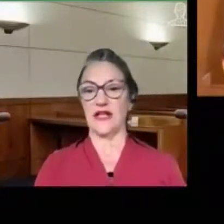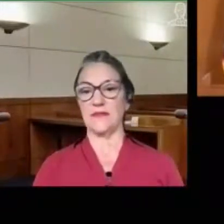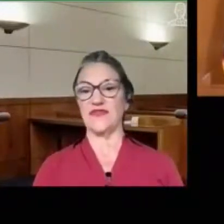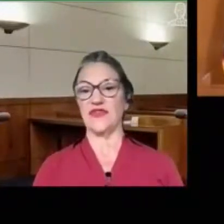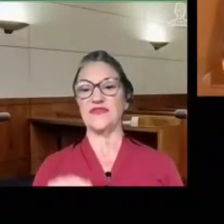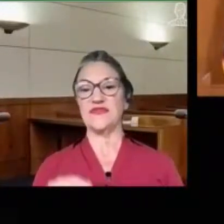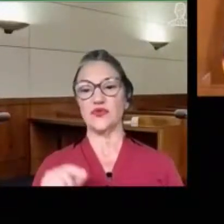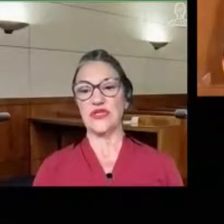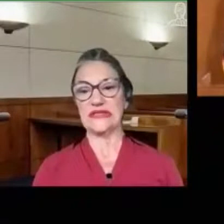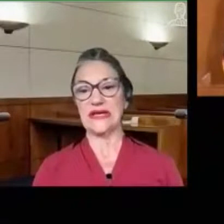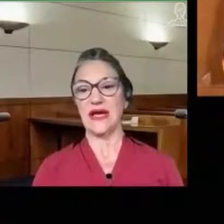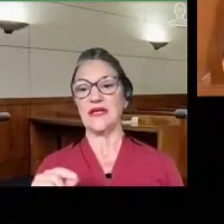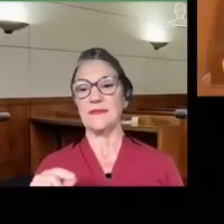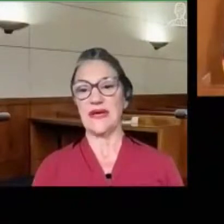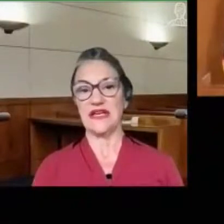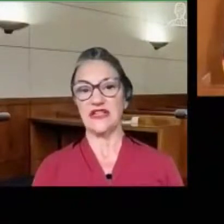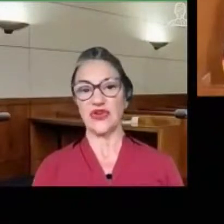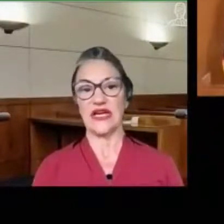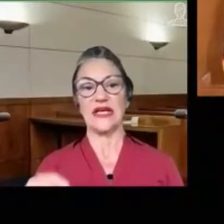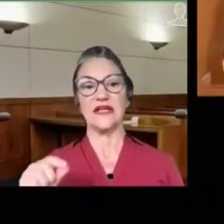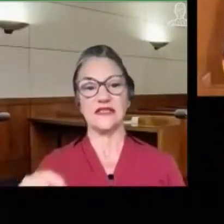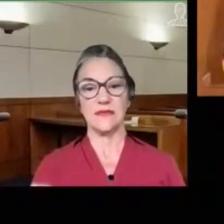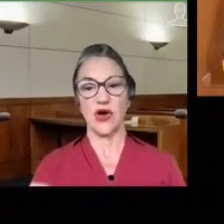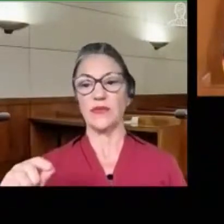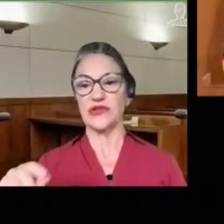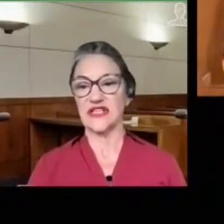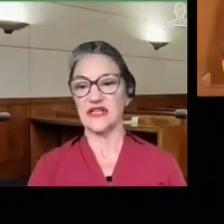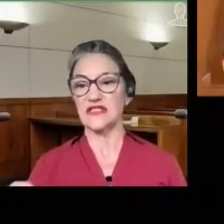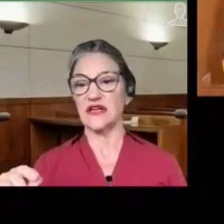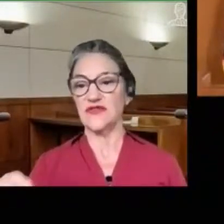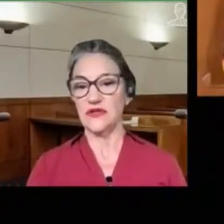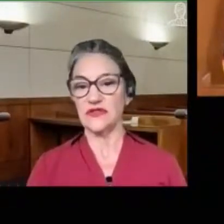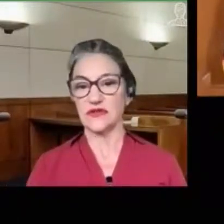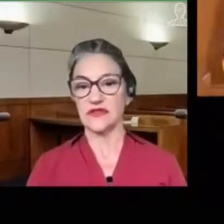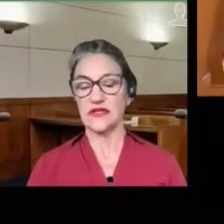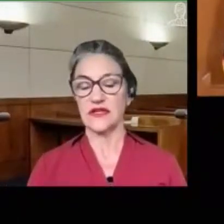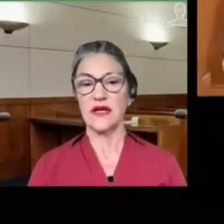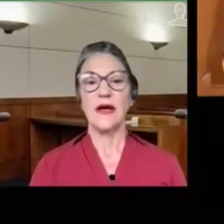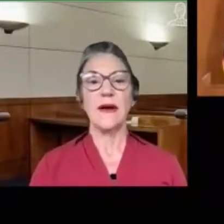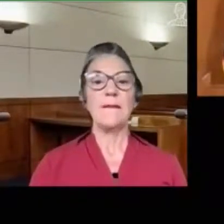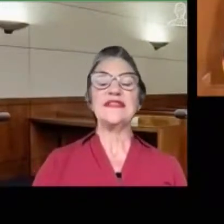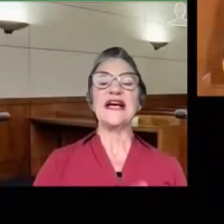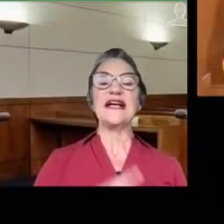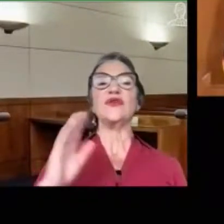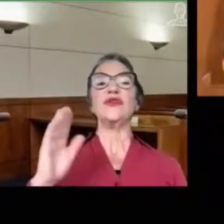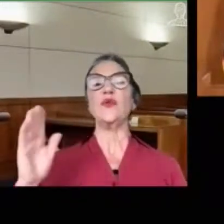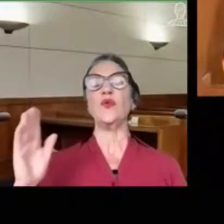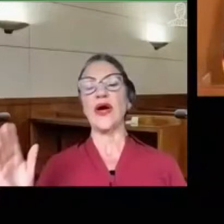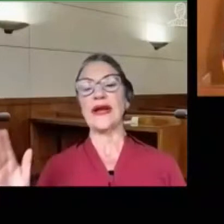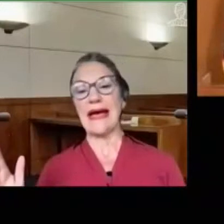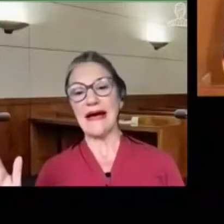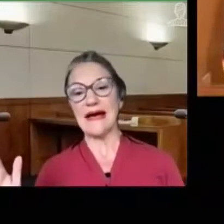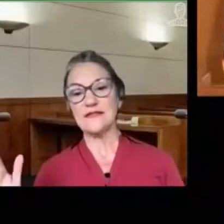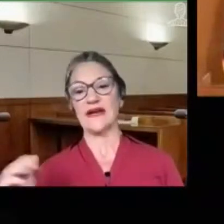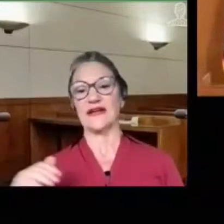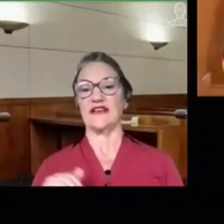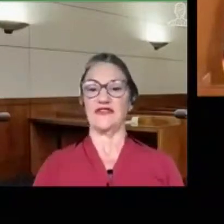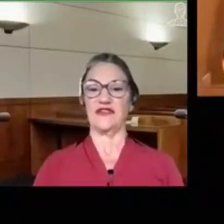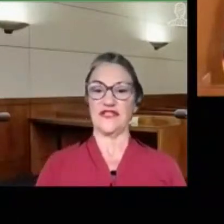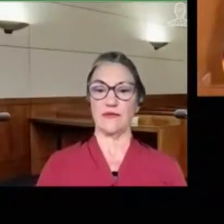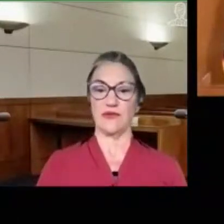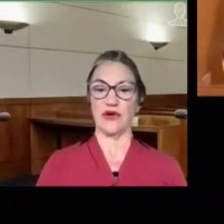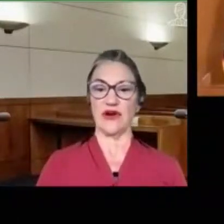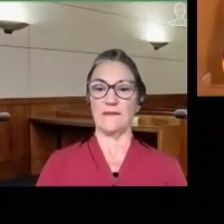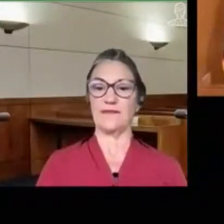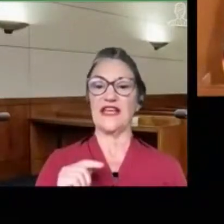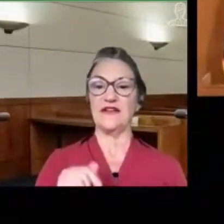confidence developed from such real-time embedded training in a small percentage of users but that's only one aspect